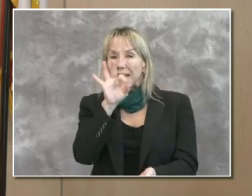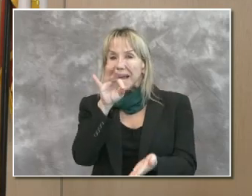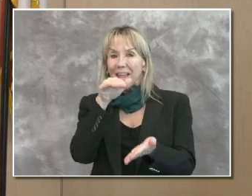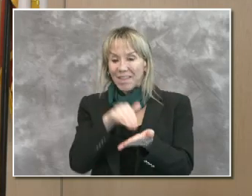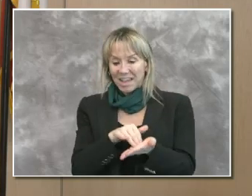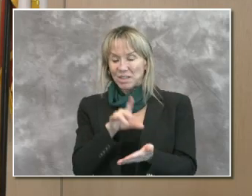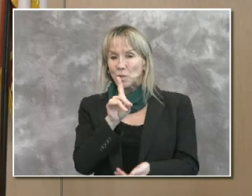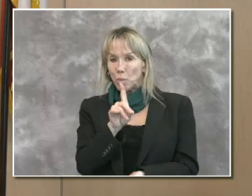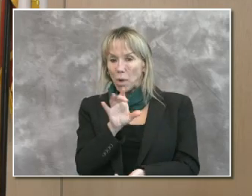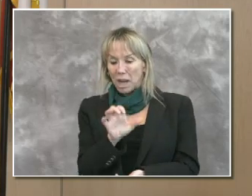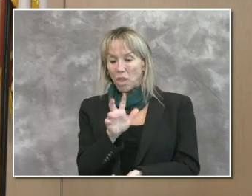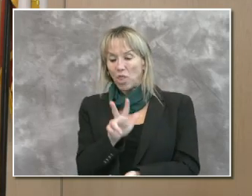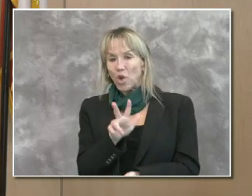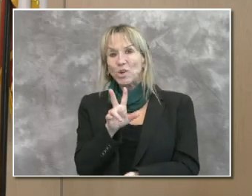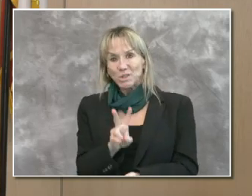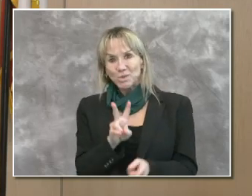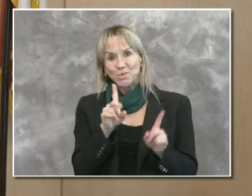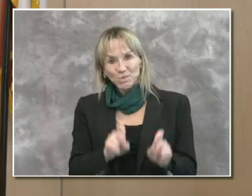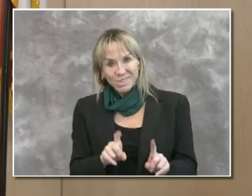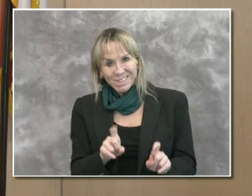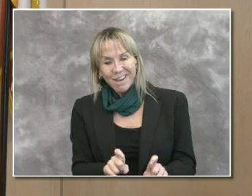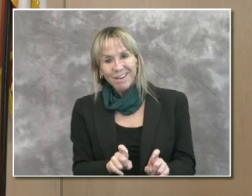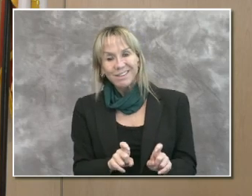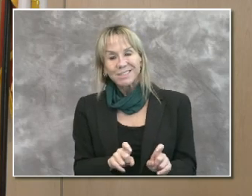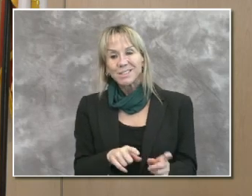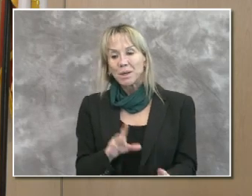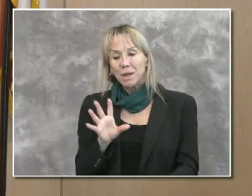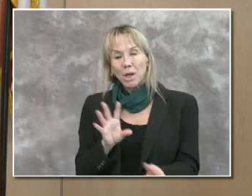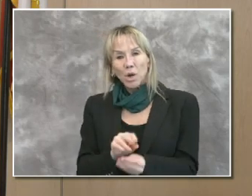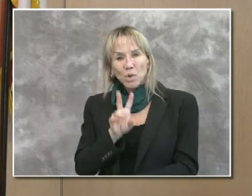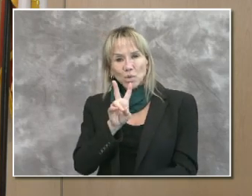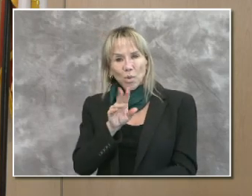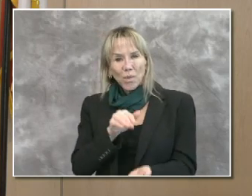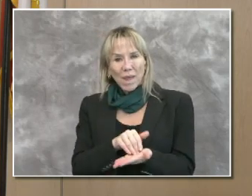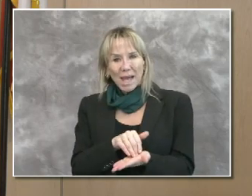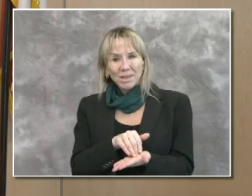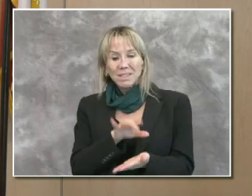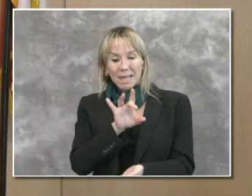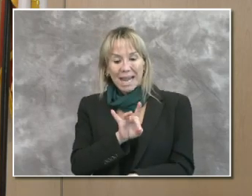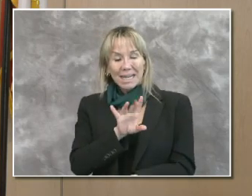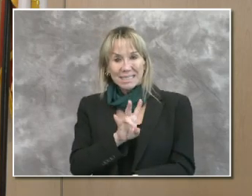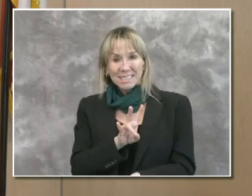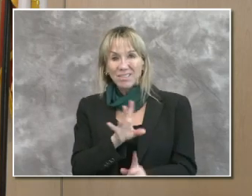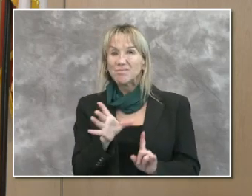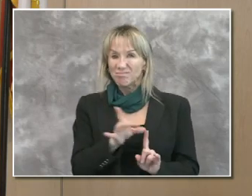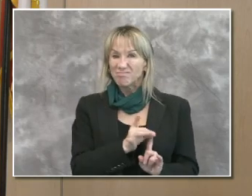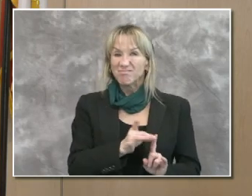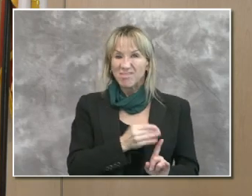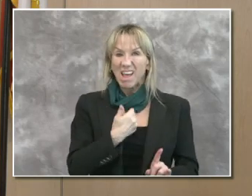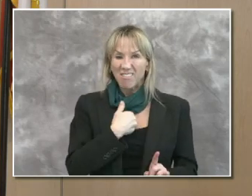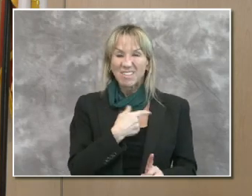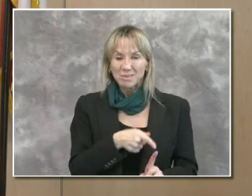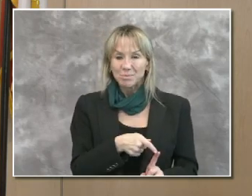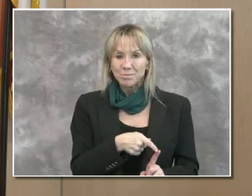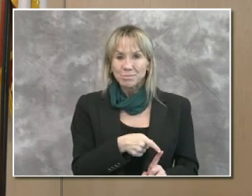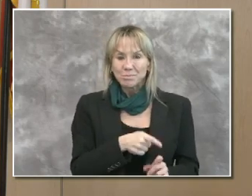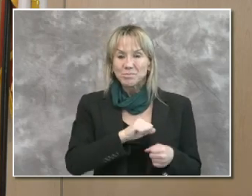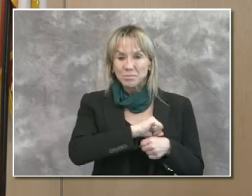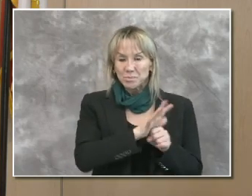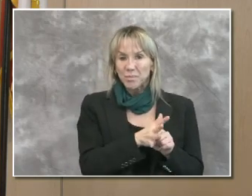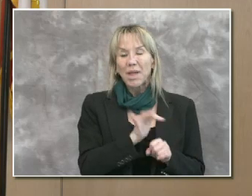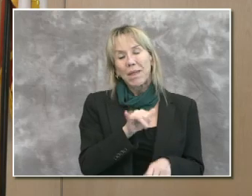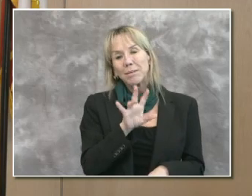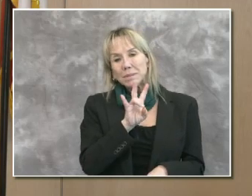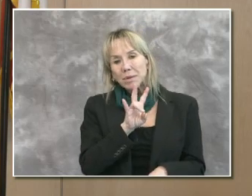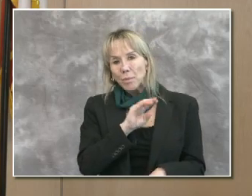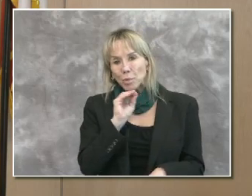29,132 tests, which includes the current total of the 2,087 positive tests, which it represents